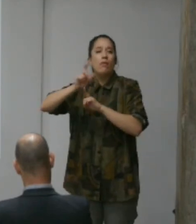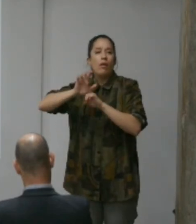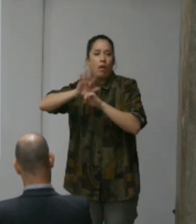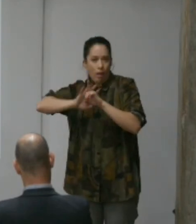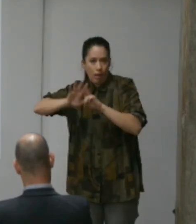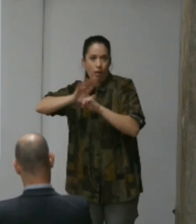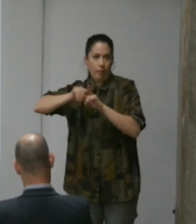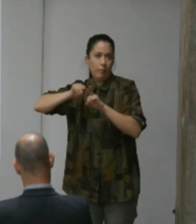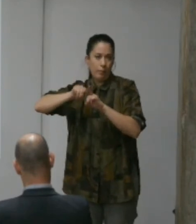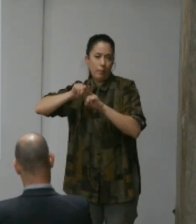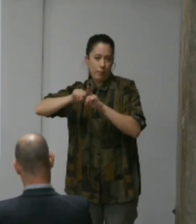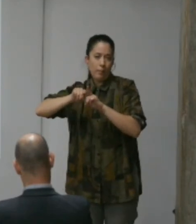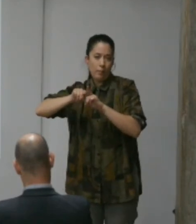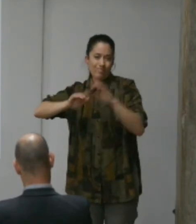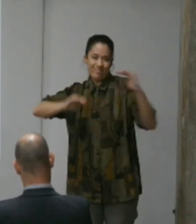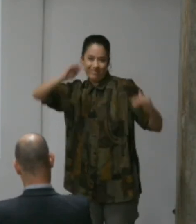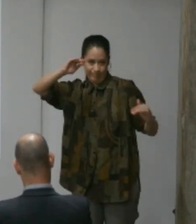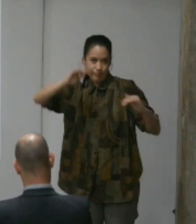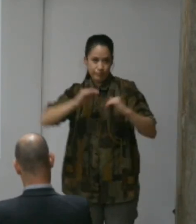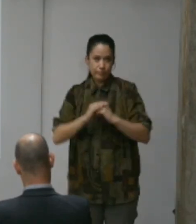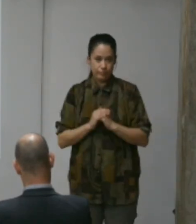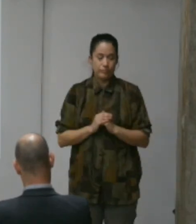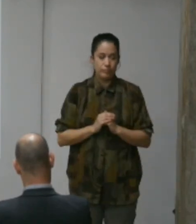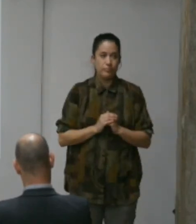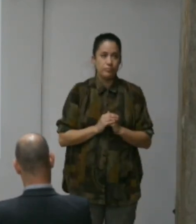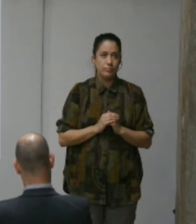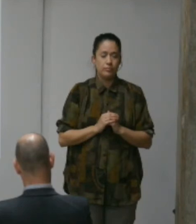And so people's deaths linked to the welfare